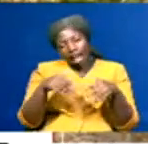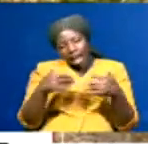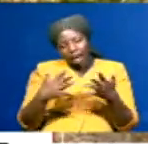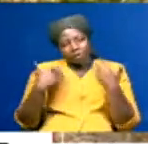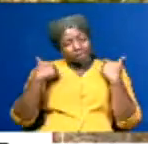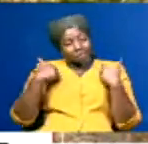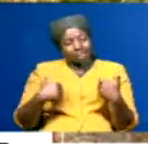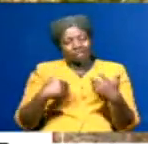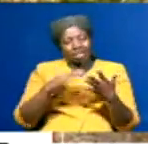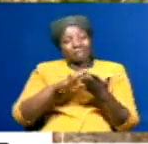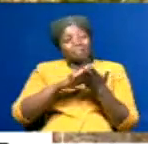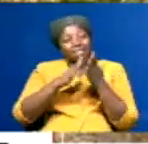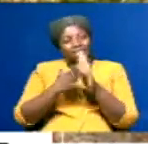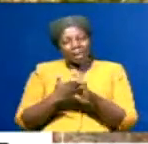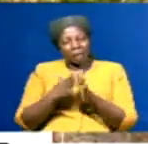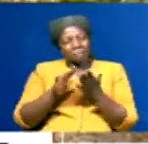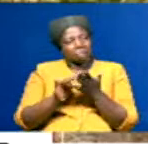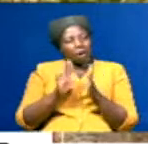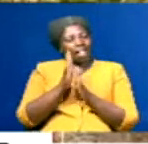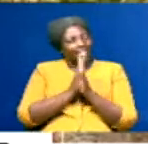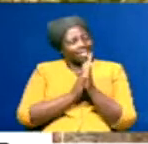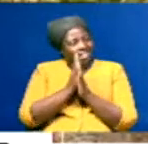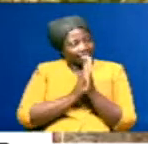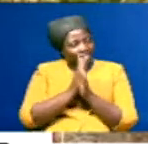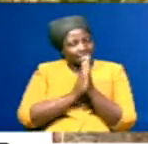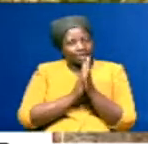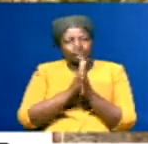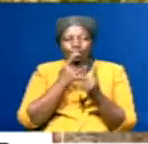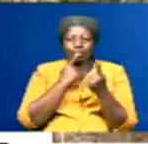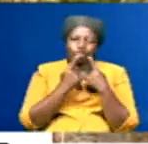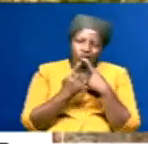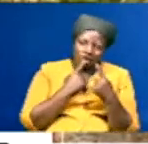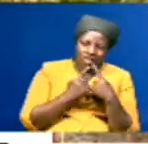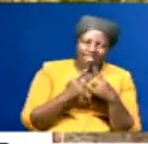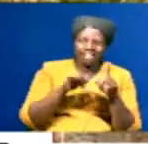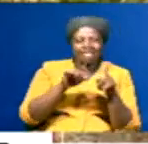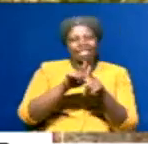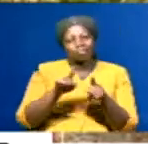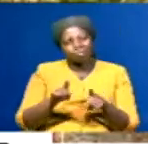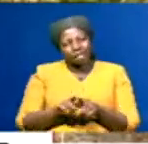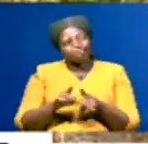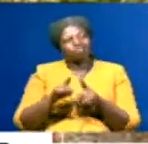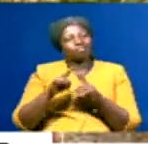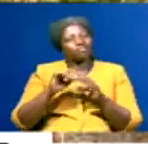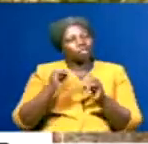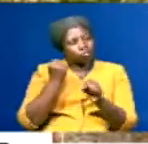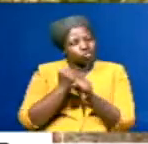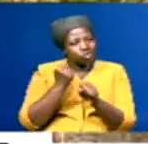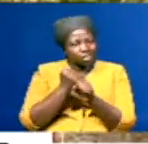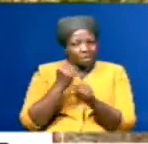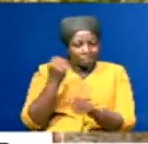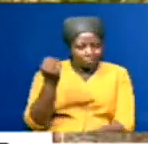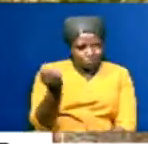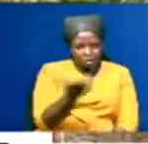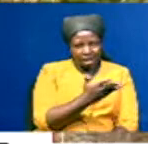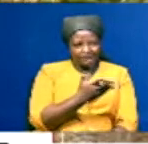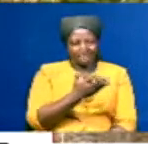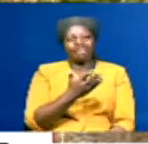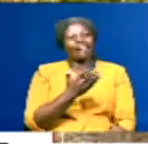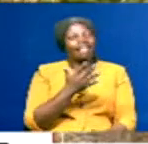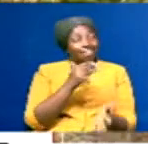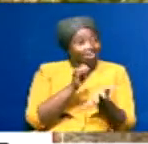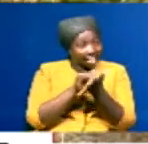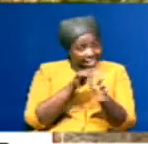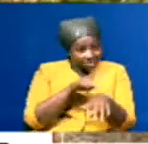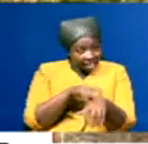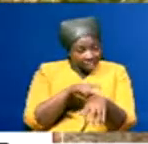became more interested in speaking and teaching broadcasting. And then there were some